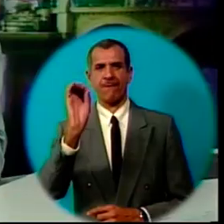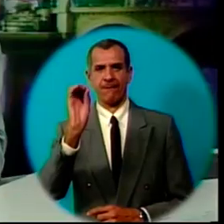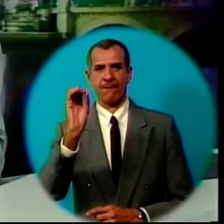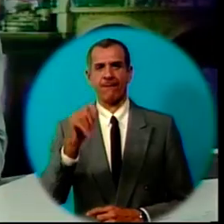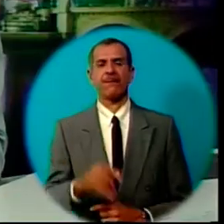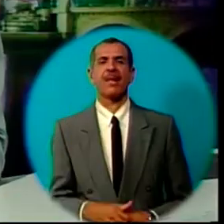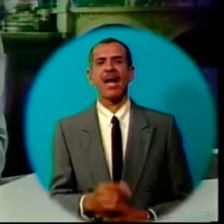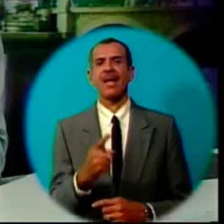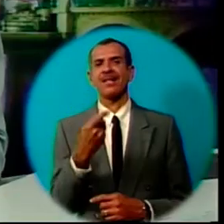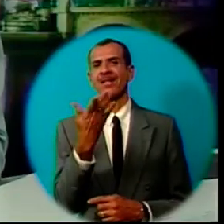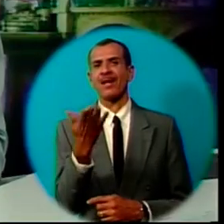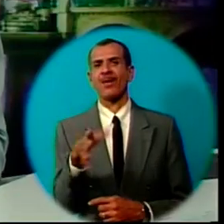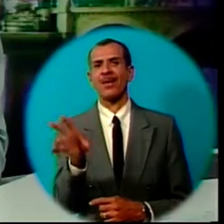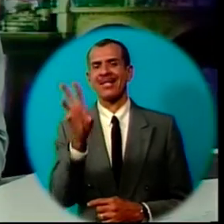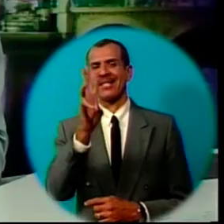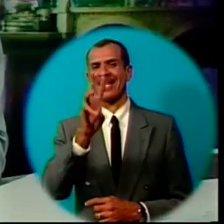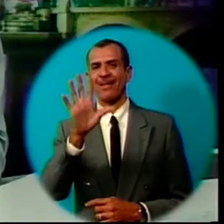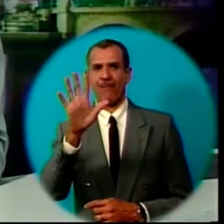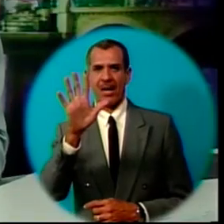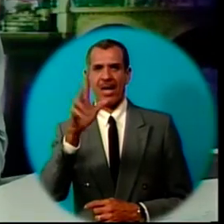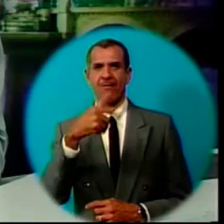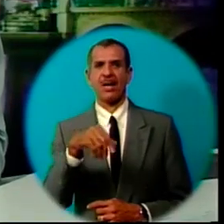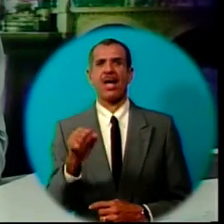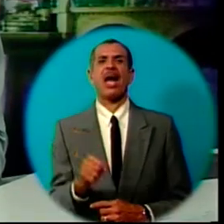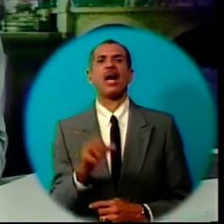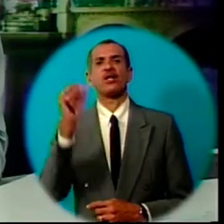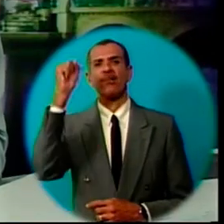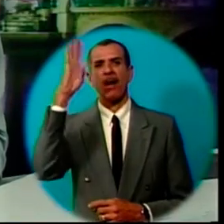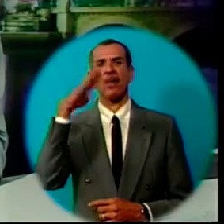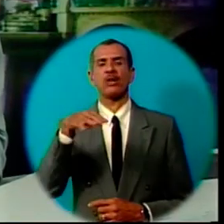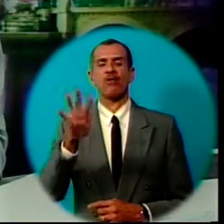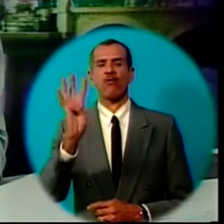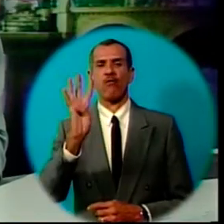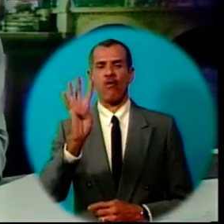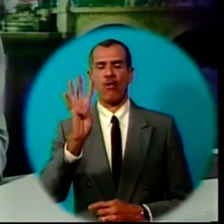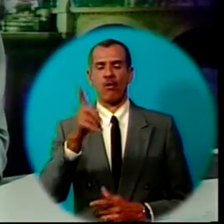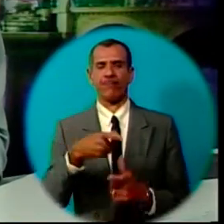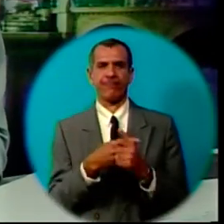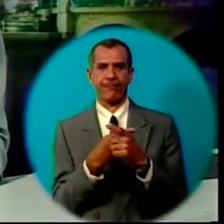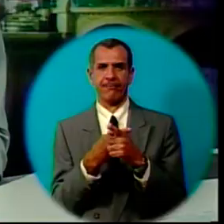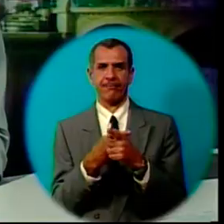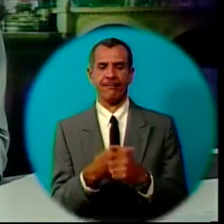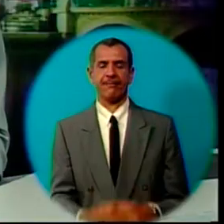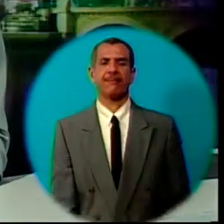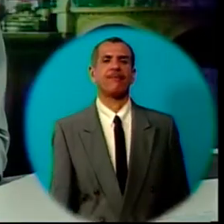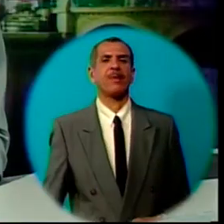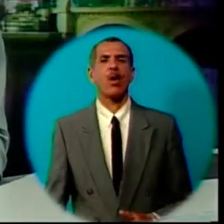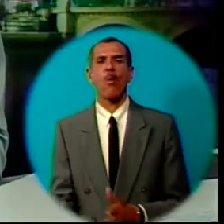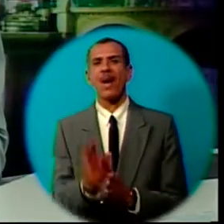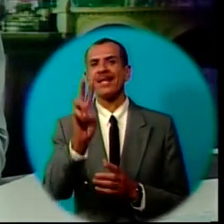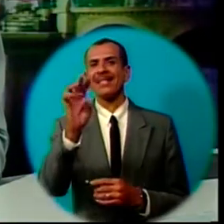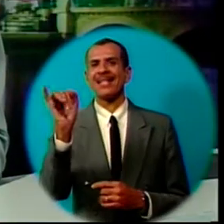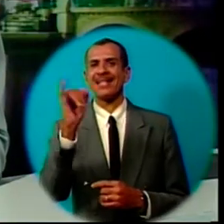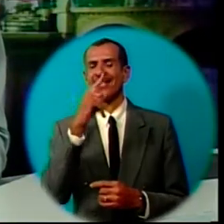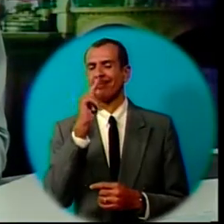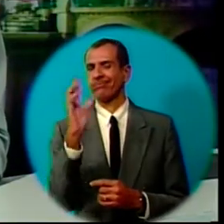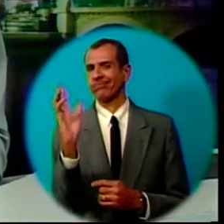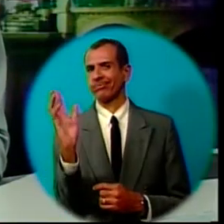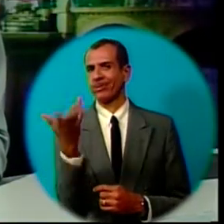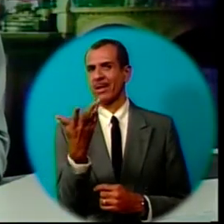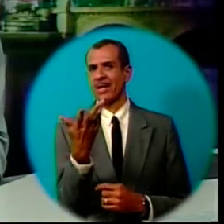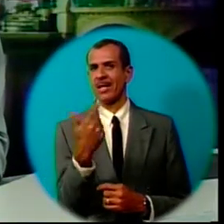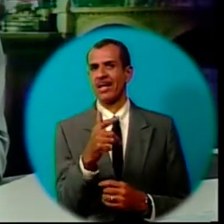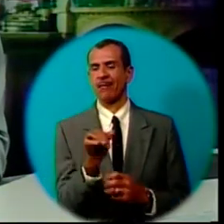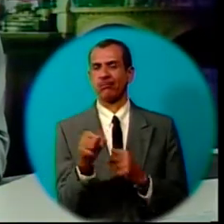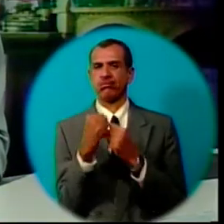still there on 65, while Shamar Brooks only got 4. Well, the West Indies are looking like a united squad